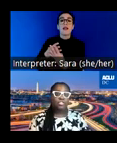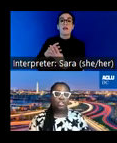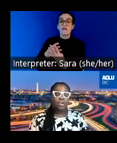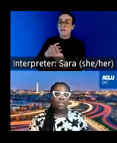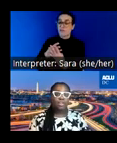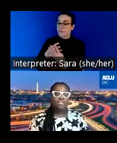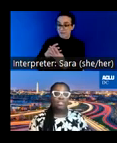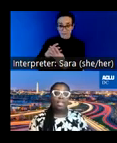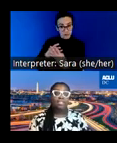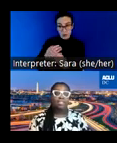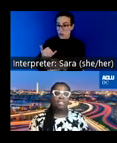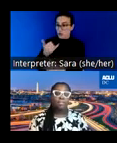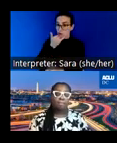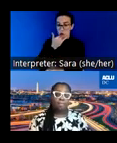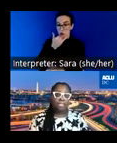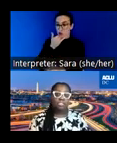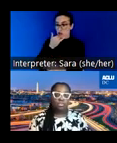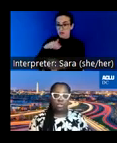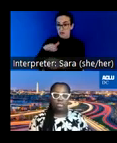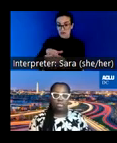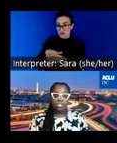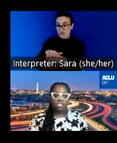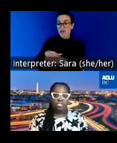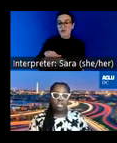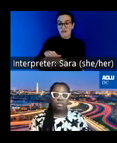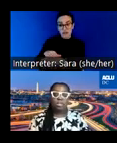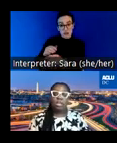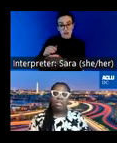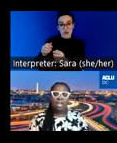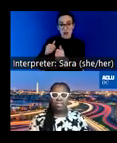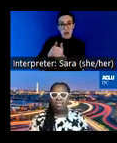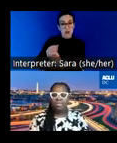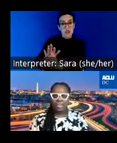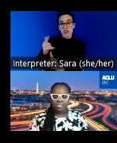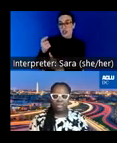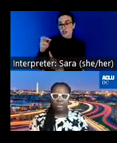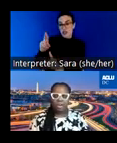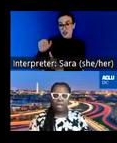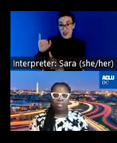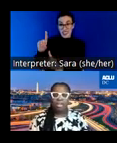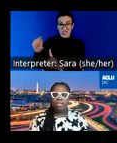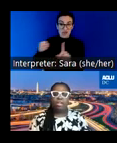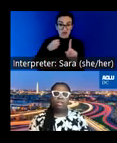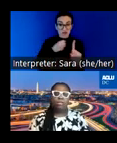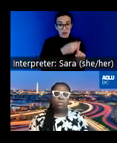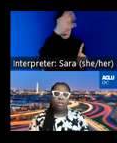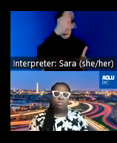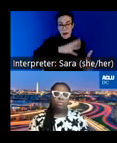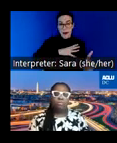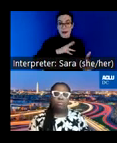inconsistent with her gender identity in the men's unit at the DC jail, and how that affected her, how that